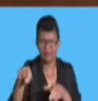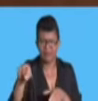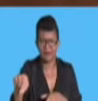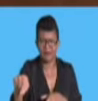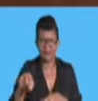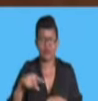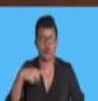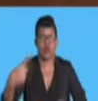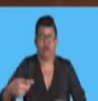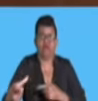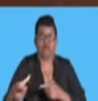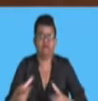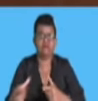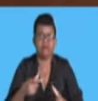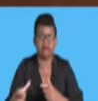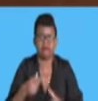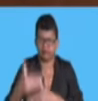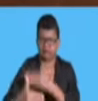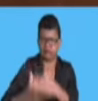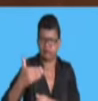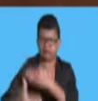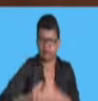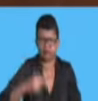and attention in our nation